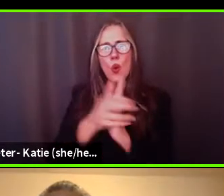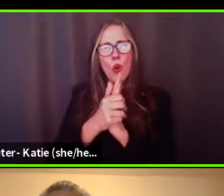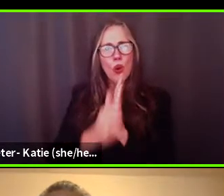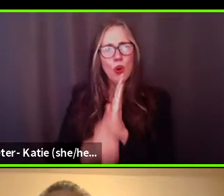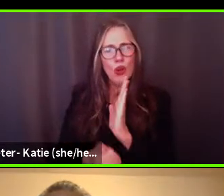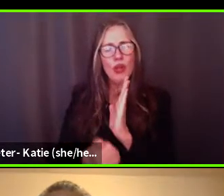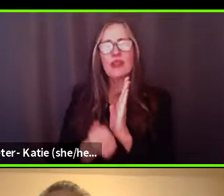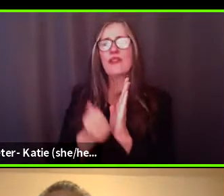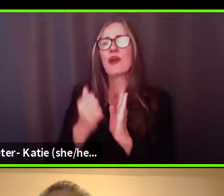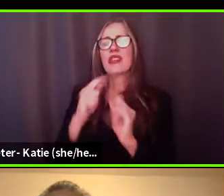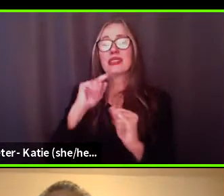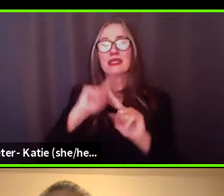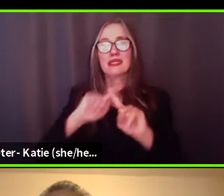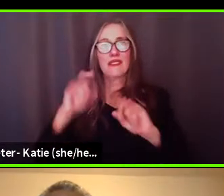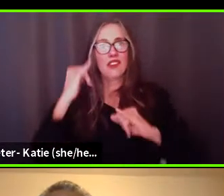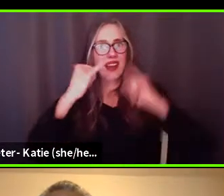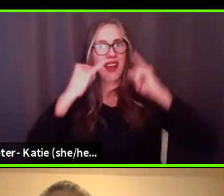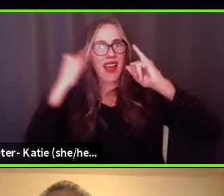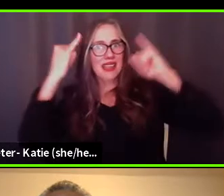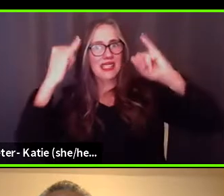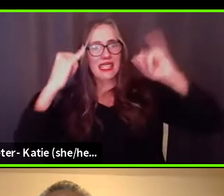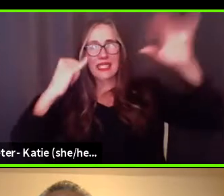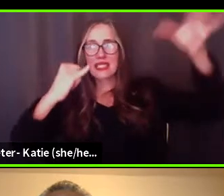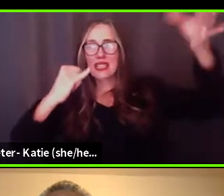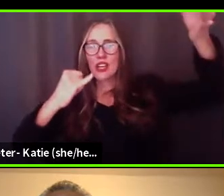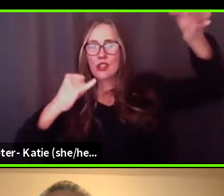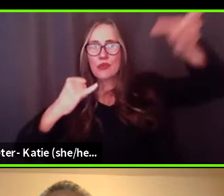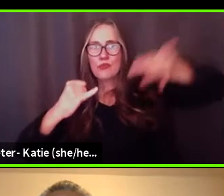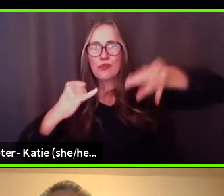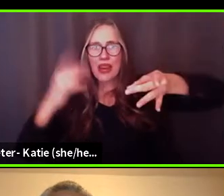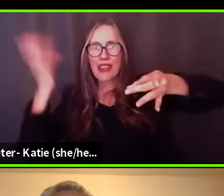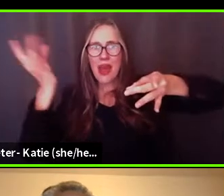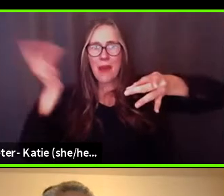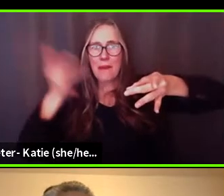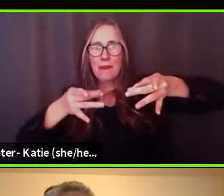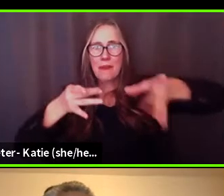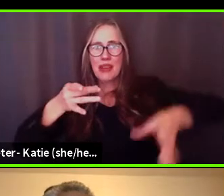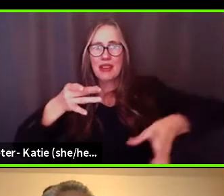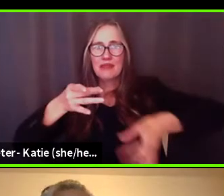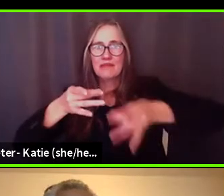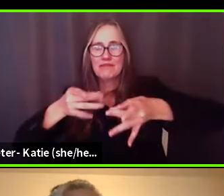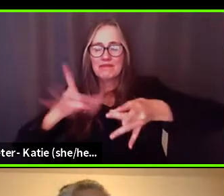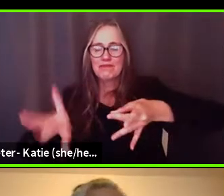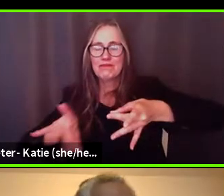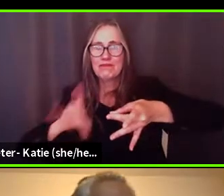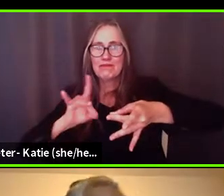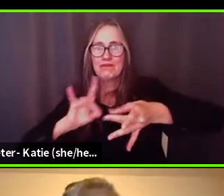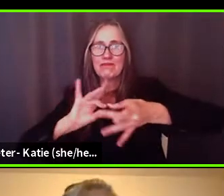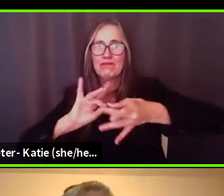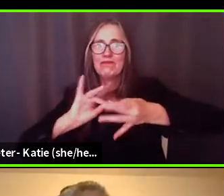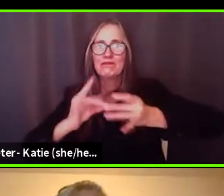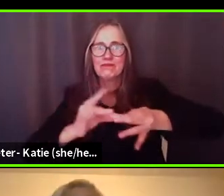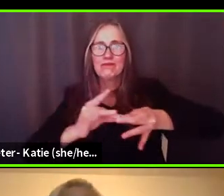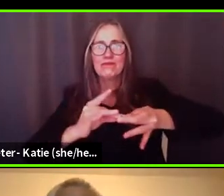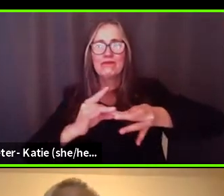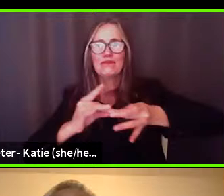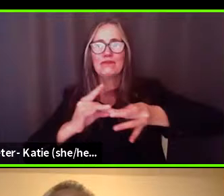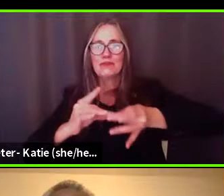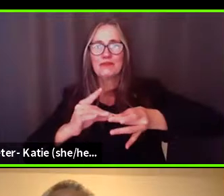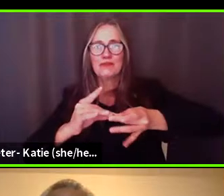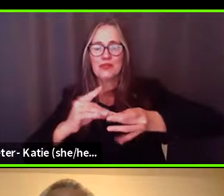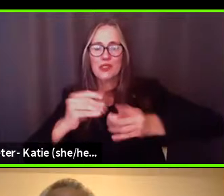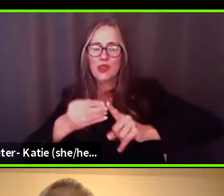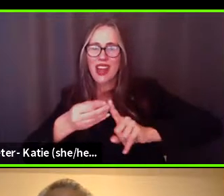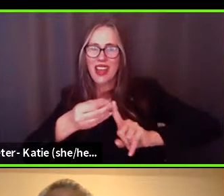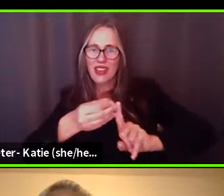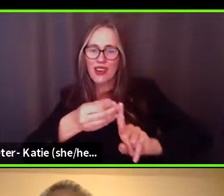together as is alex stern and a lot of us here as well um but that's how we thought we would you know we come to these events and lots of ideas and then